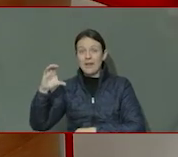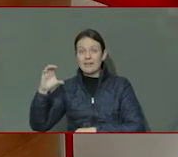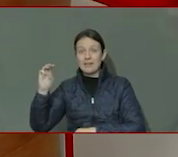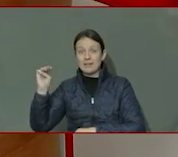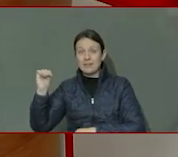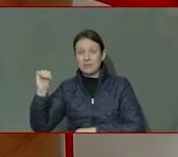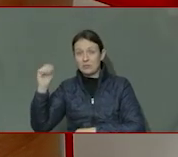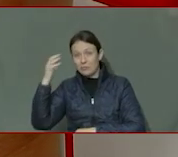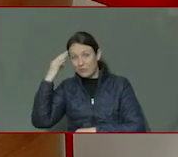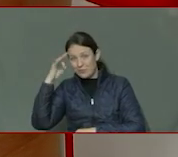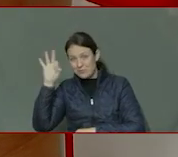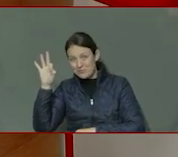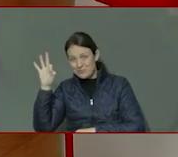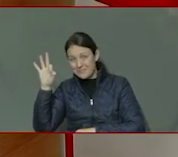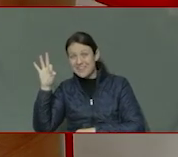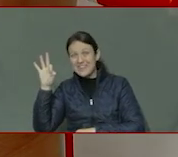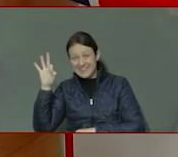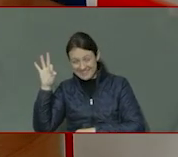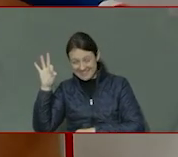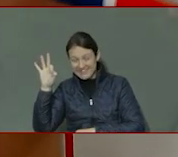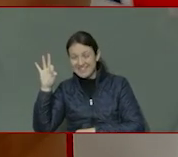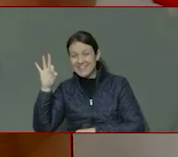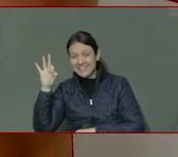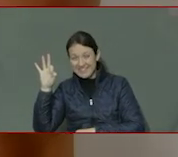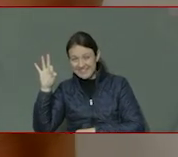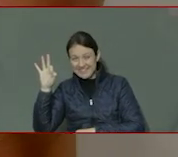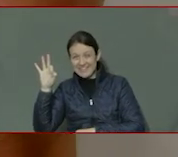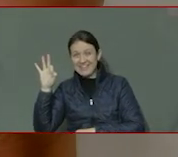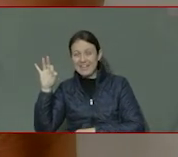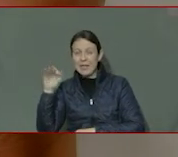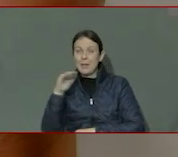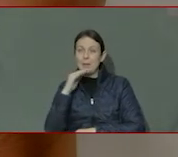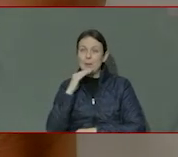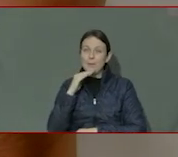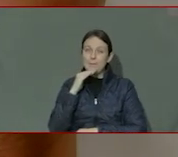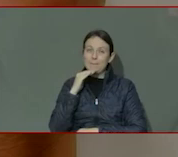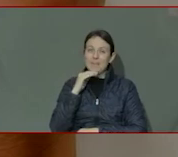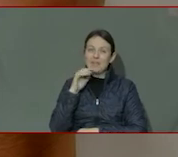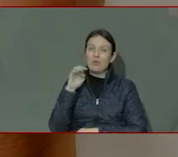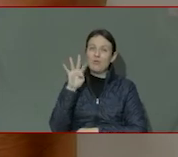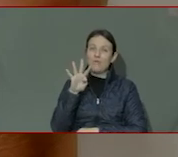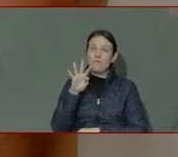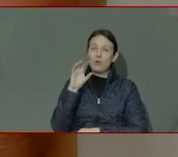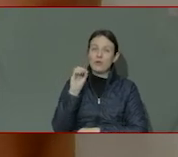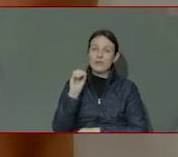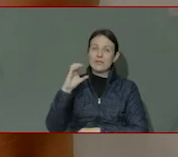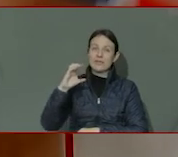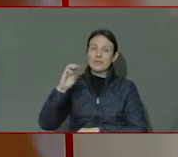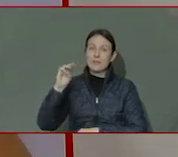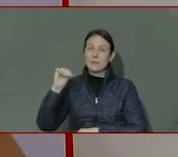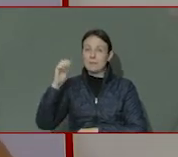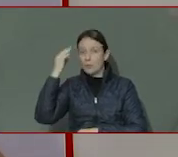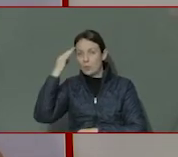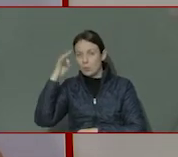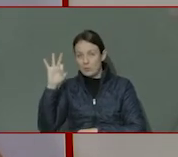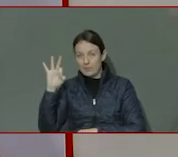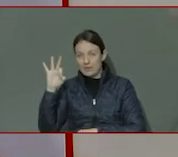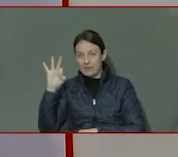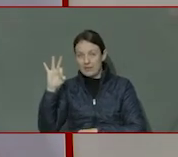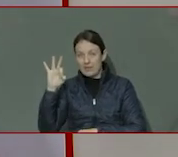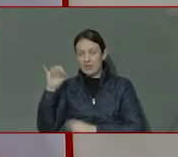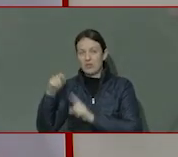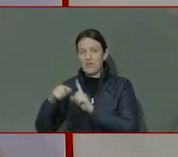centimeters cubed. So in other words, this is the same as 40 centimeters cubed. So this is the